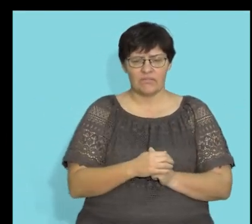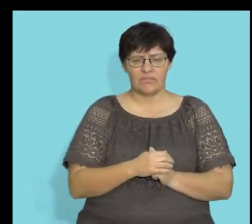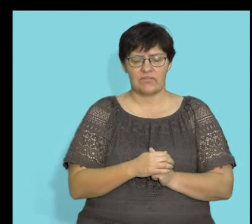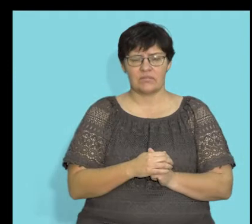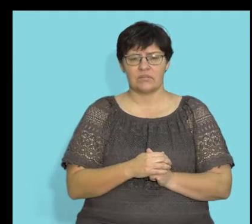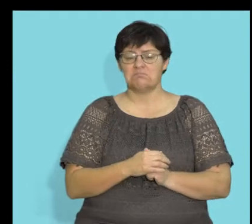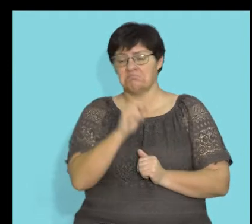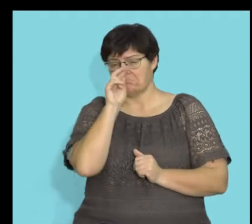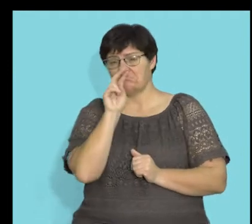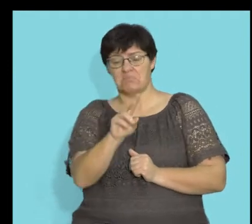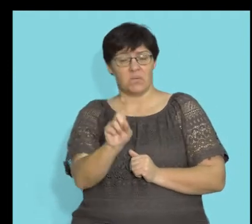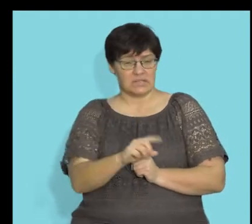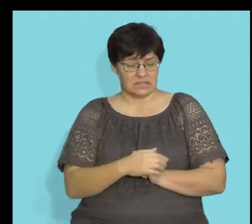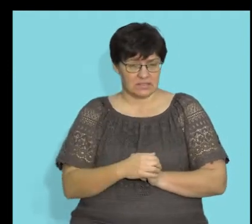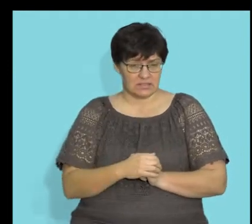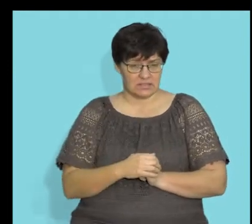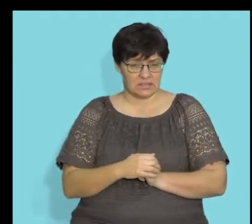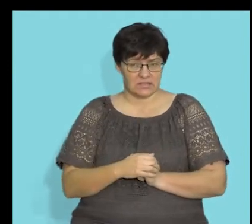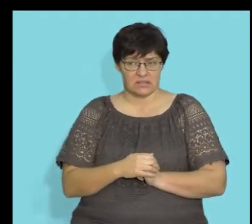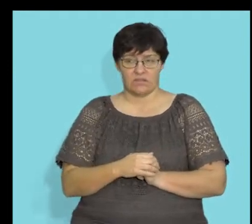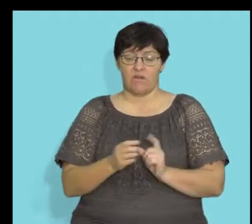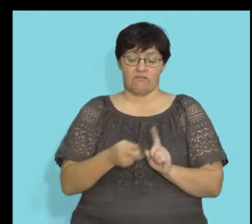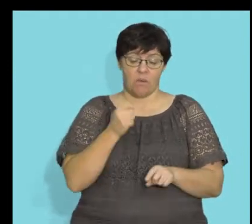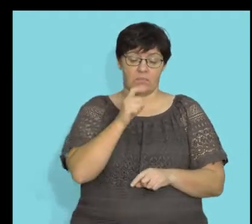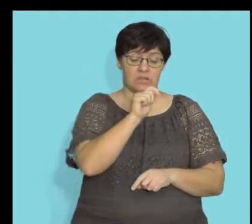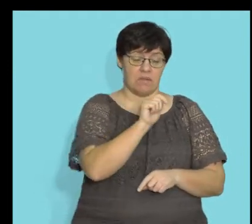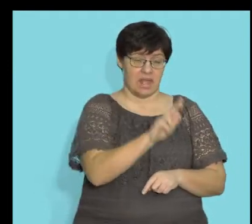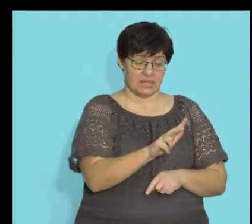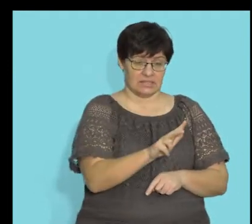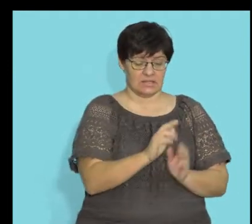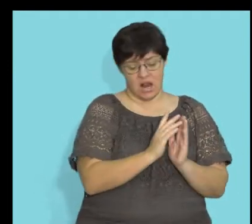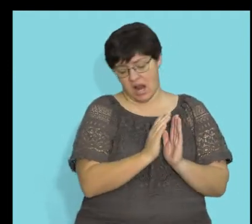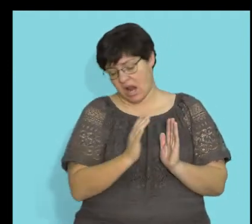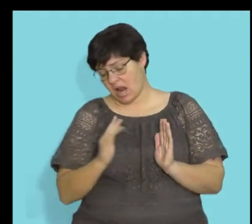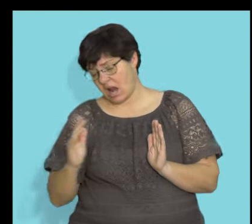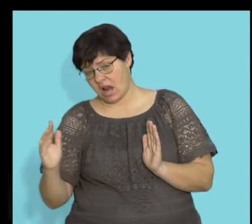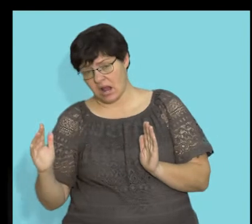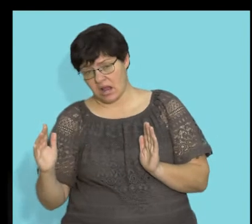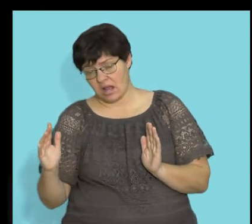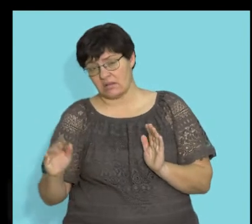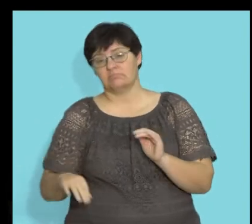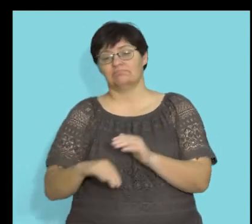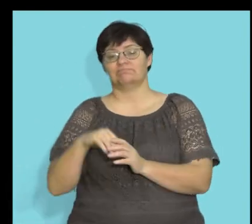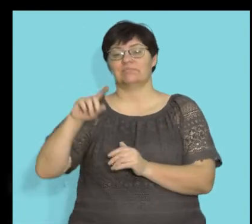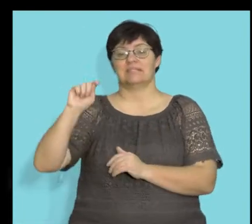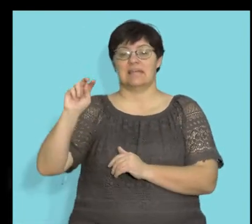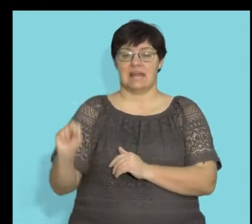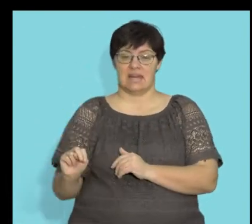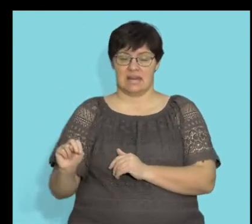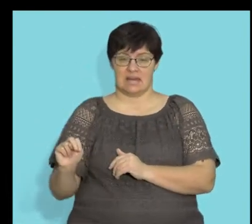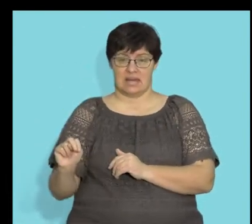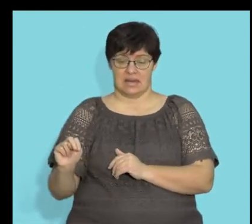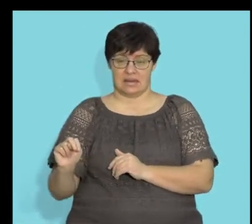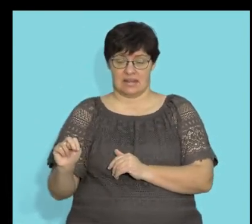sum, we can see that we've gone from term 8 the whole way up to